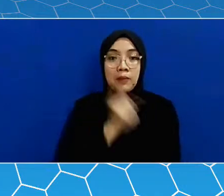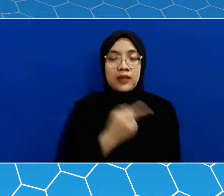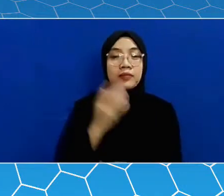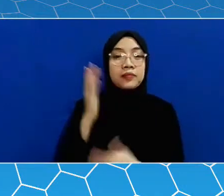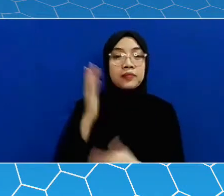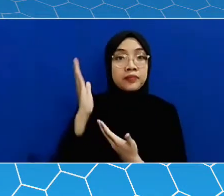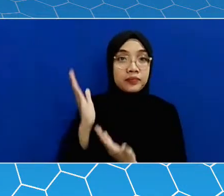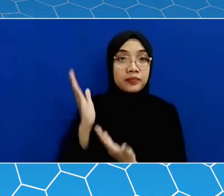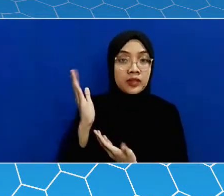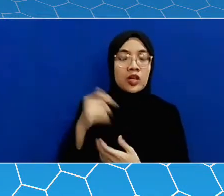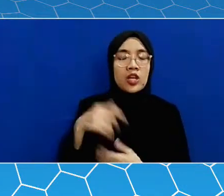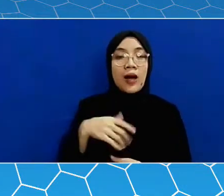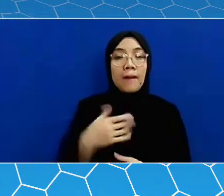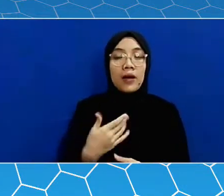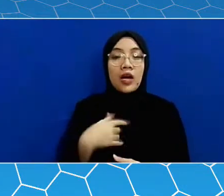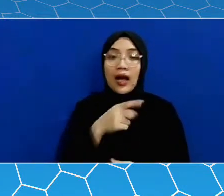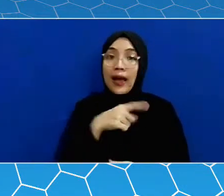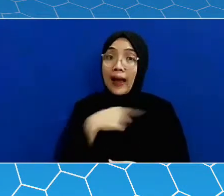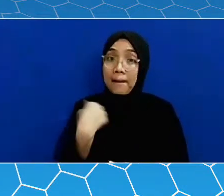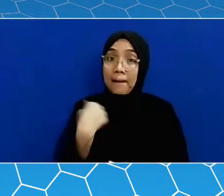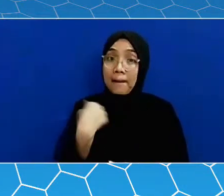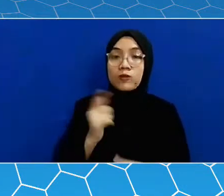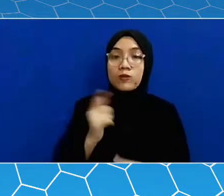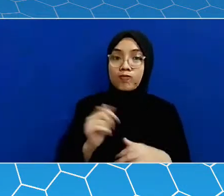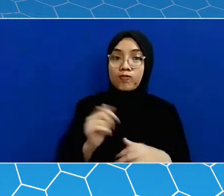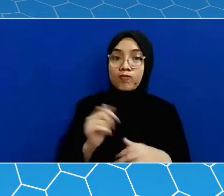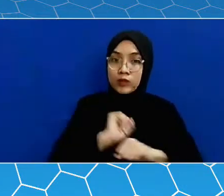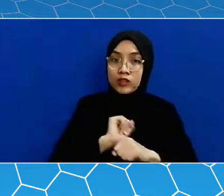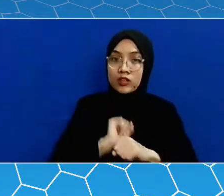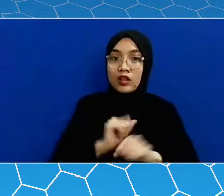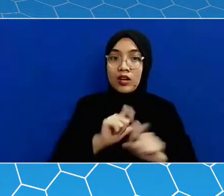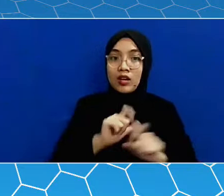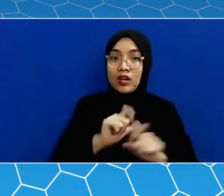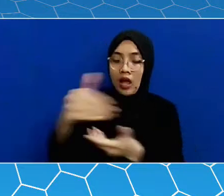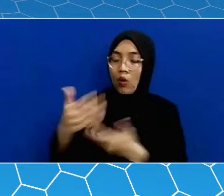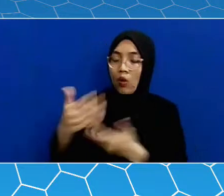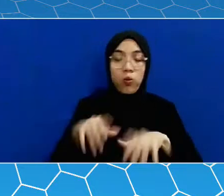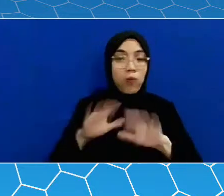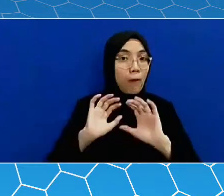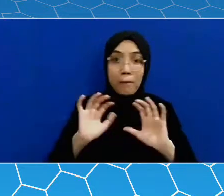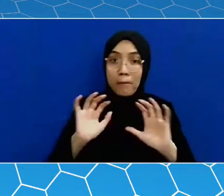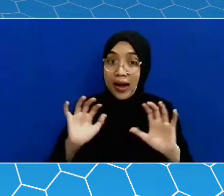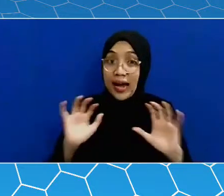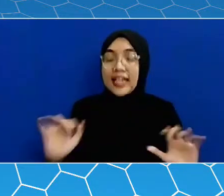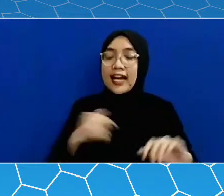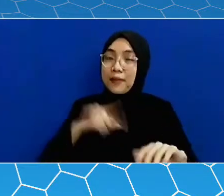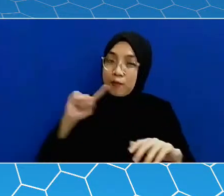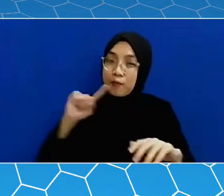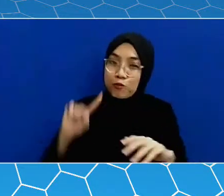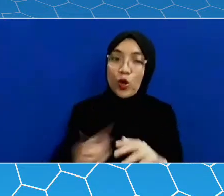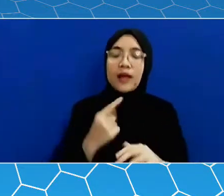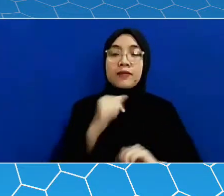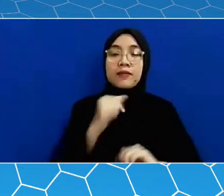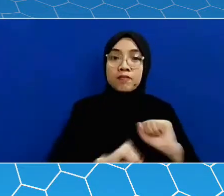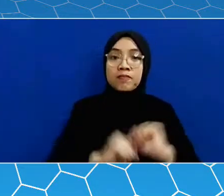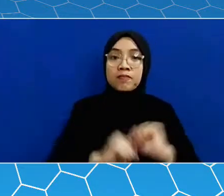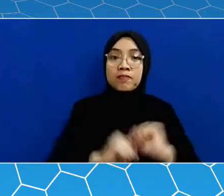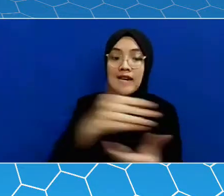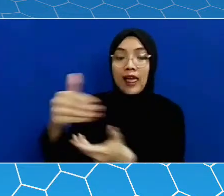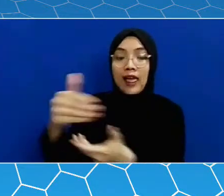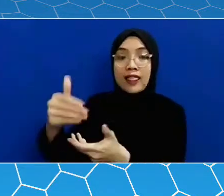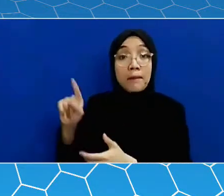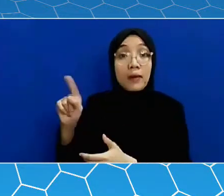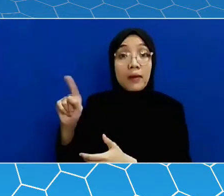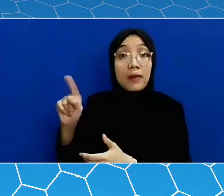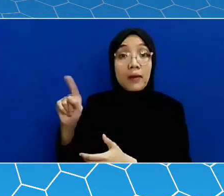are getting a bit more intelligent at utilizing our data. So these are the cardiac surgery waiting lists, and you can see